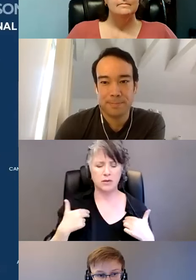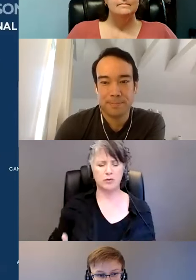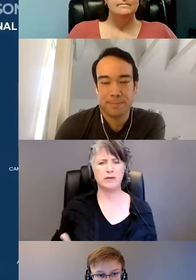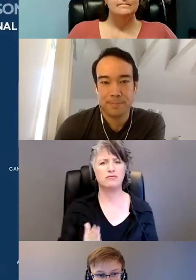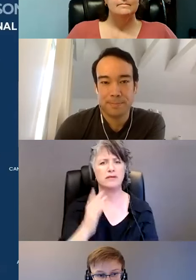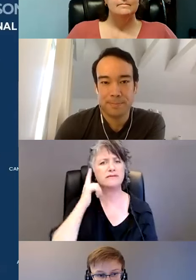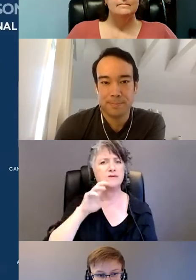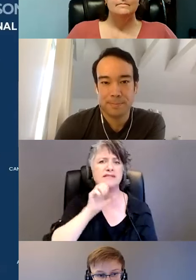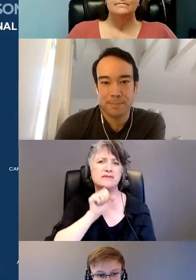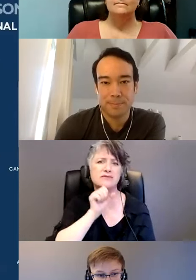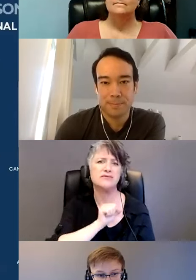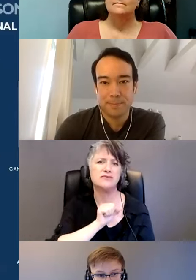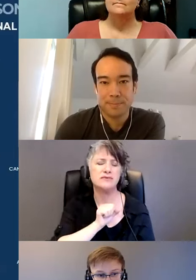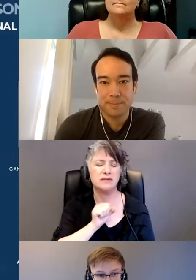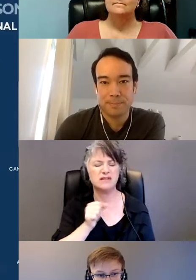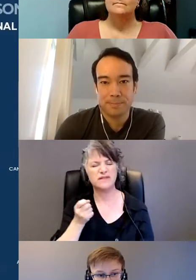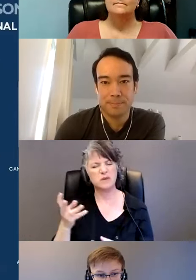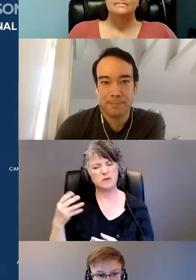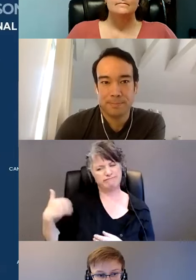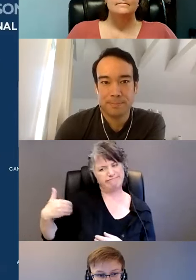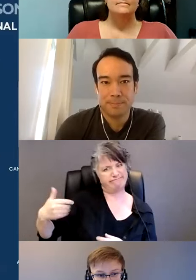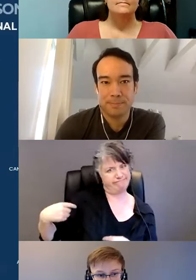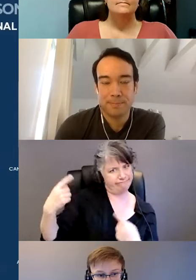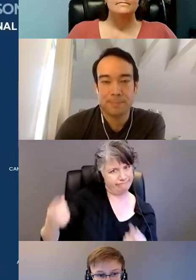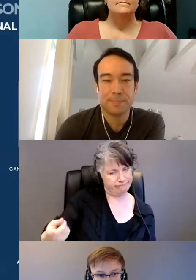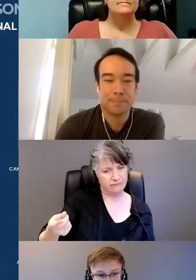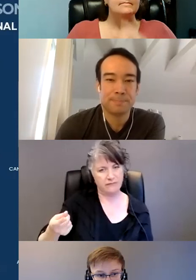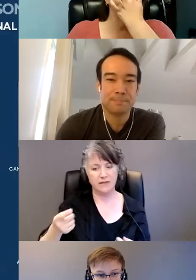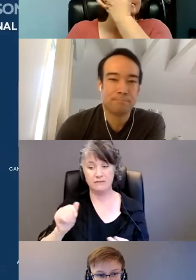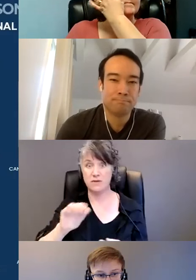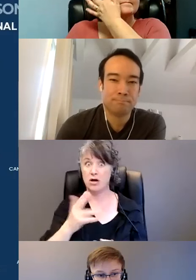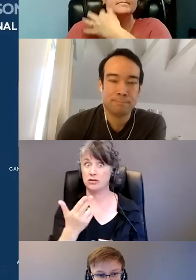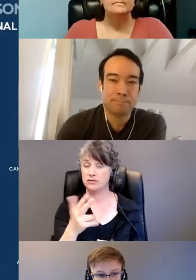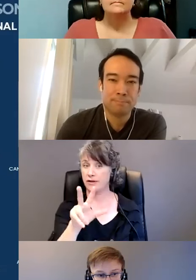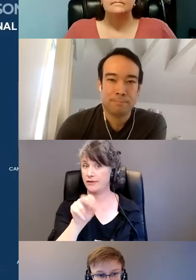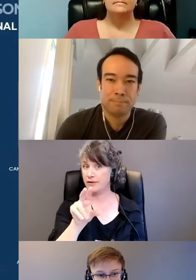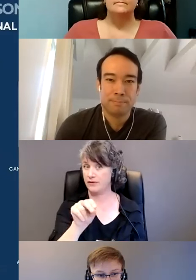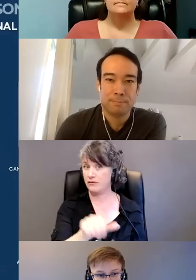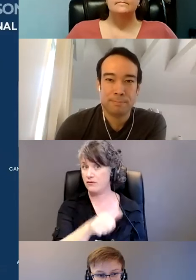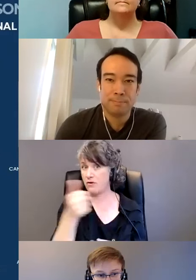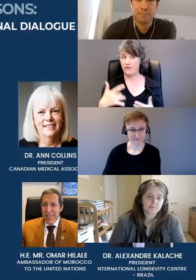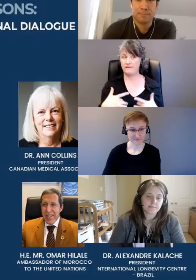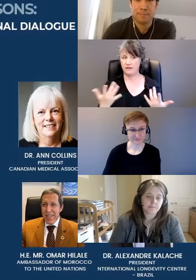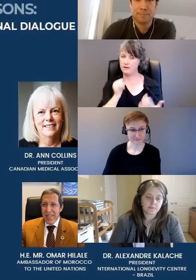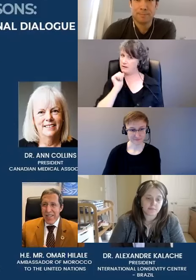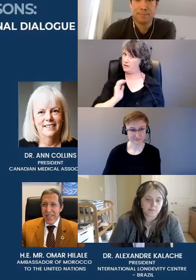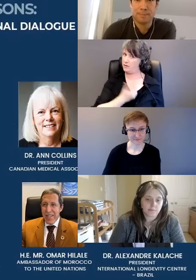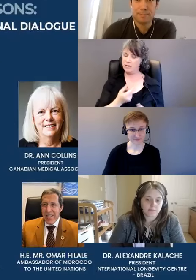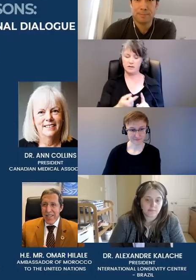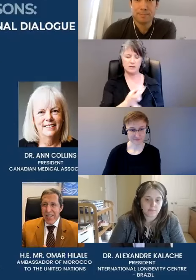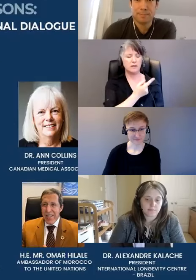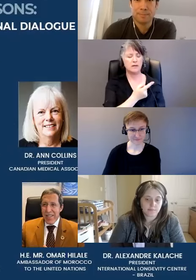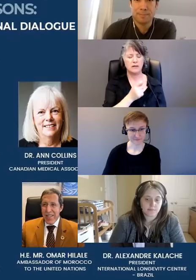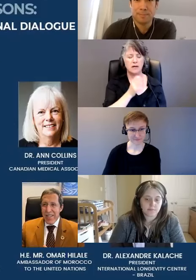doing a few sessions or series on this issue. So on March 30th, there's another event that's happening with the Ontario